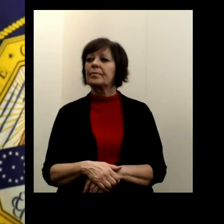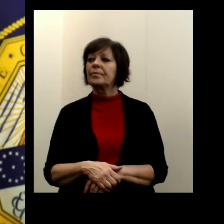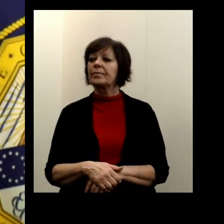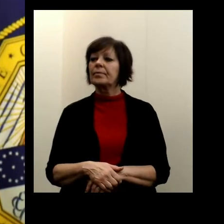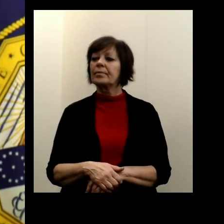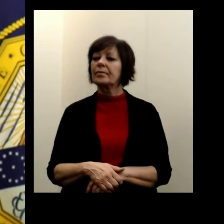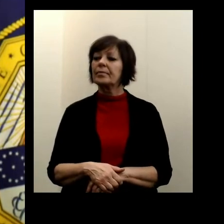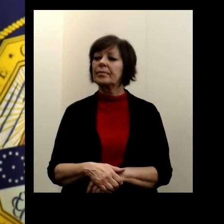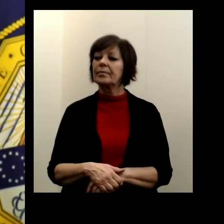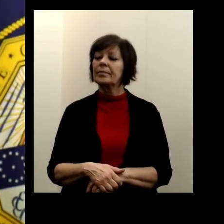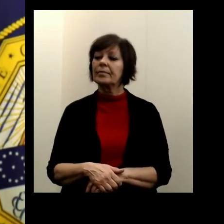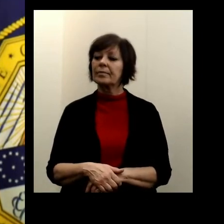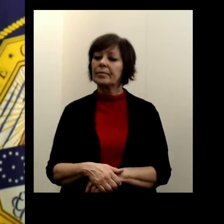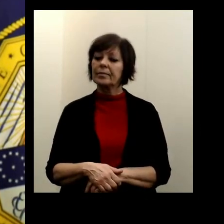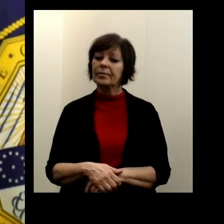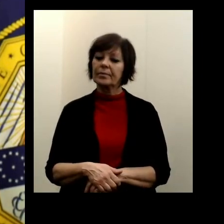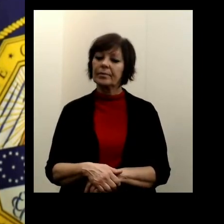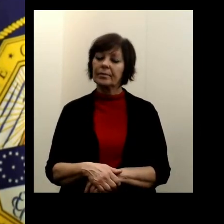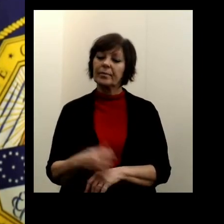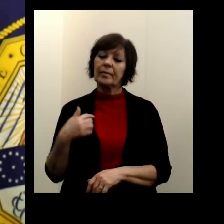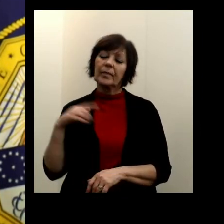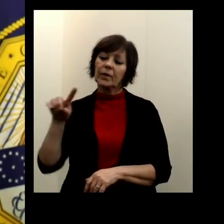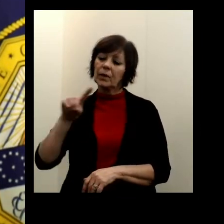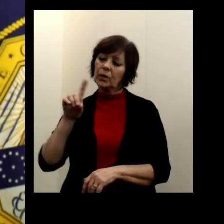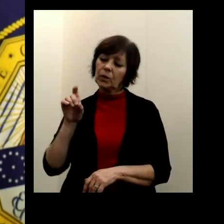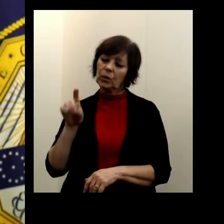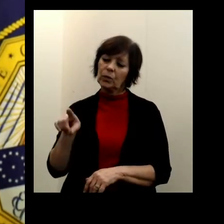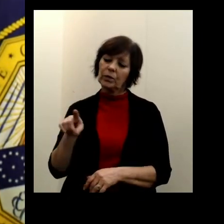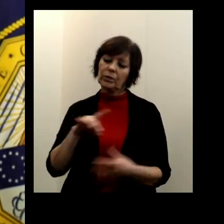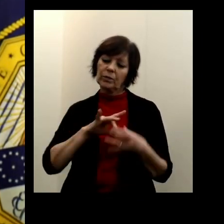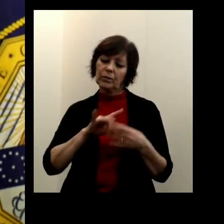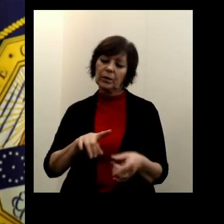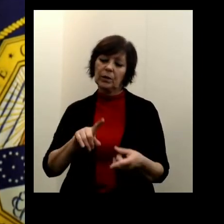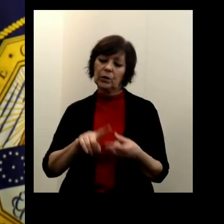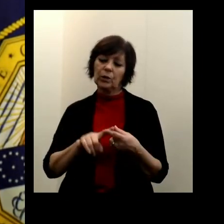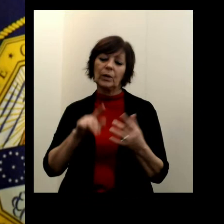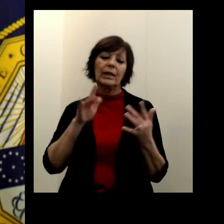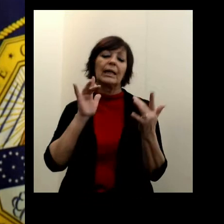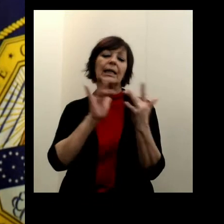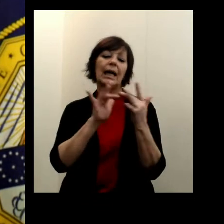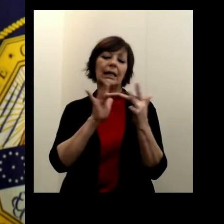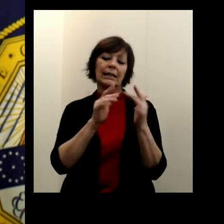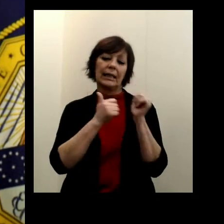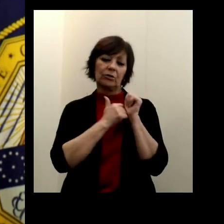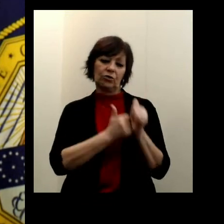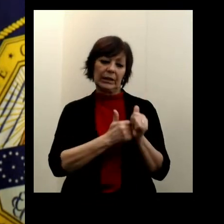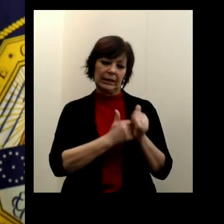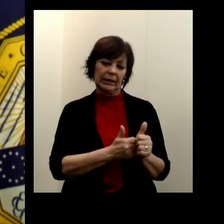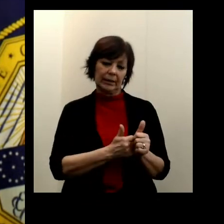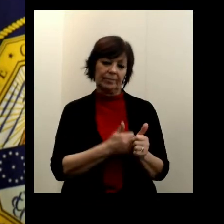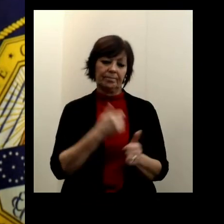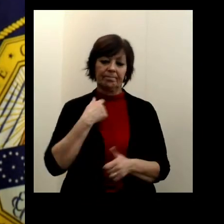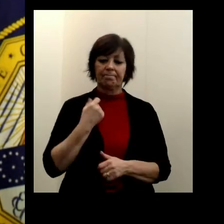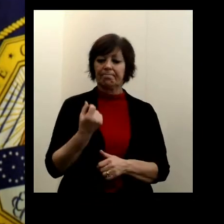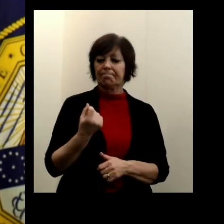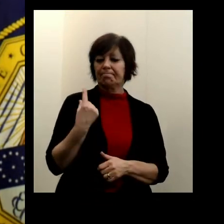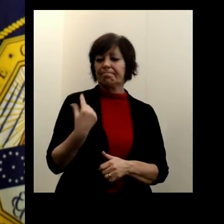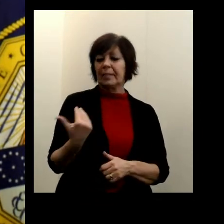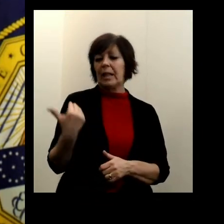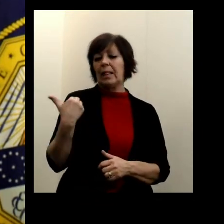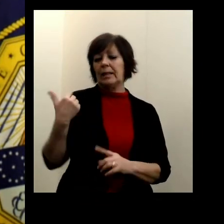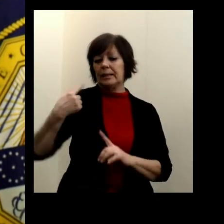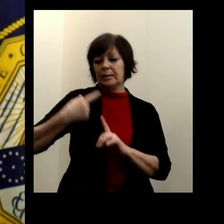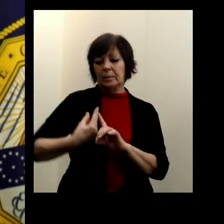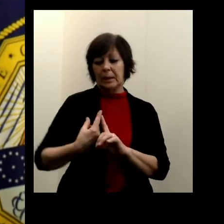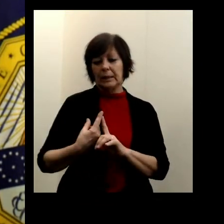Hi, this is Hannah Bueller. I have a question as it relates to the contact tracing. I understand, last month you were in